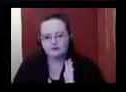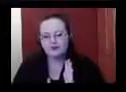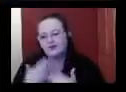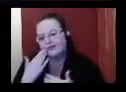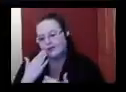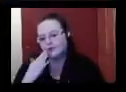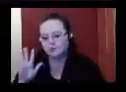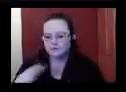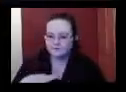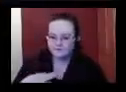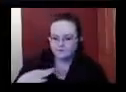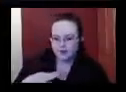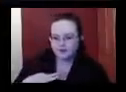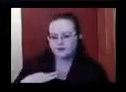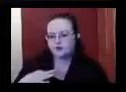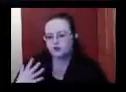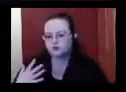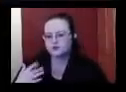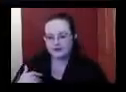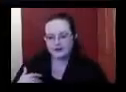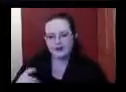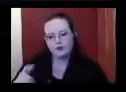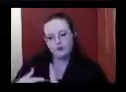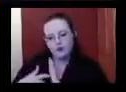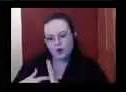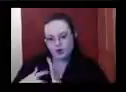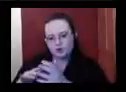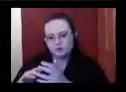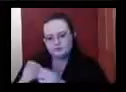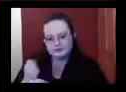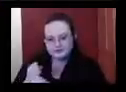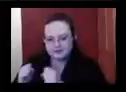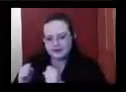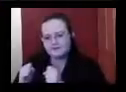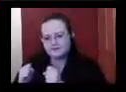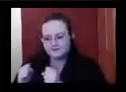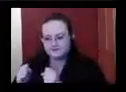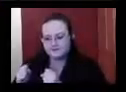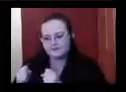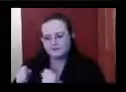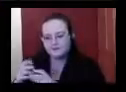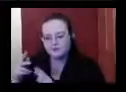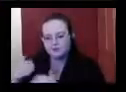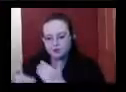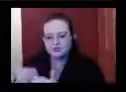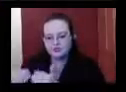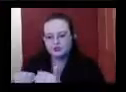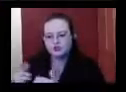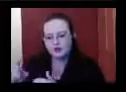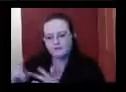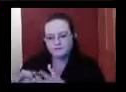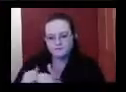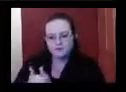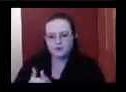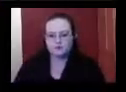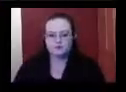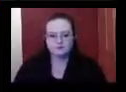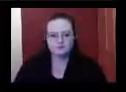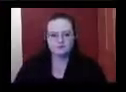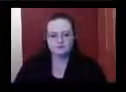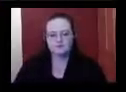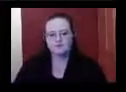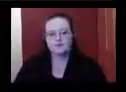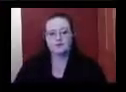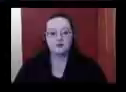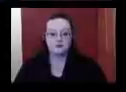volunteers who will be handling food to have safe handling practices in place. In terms